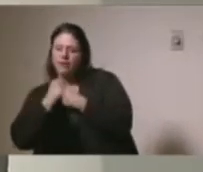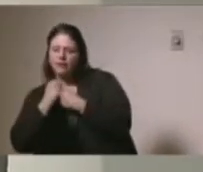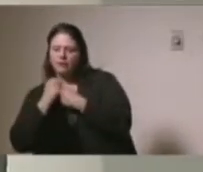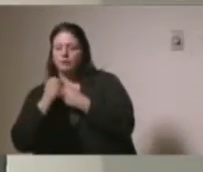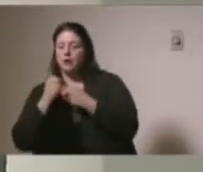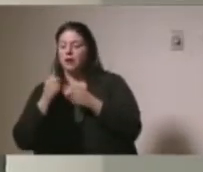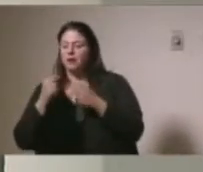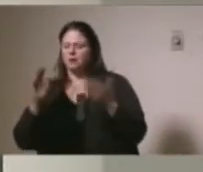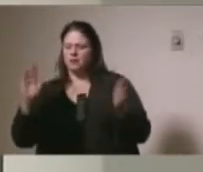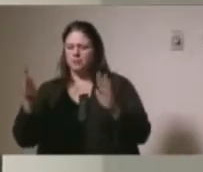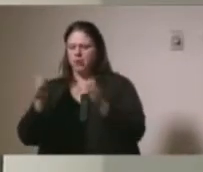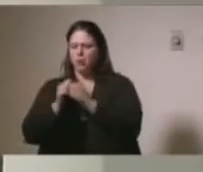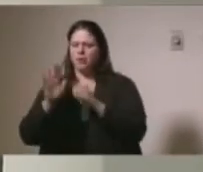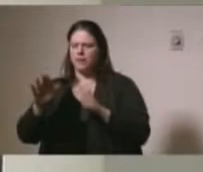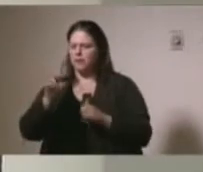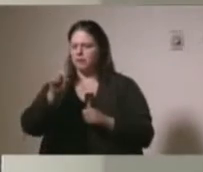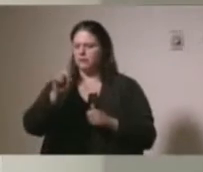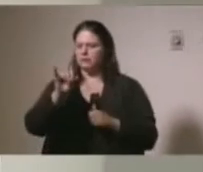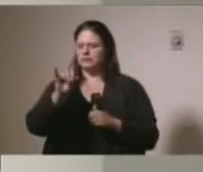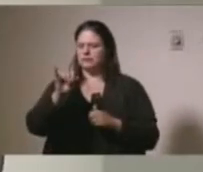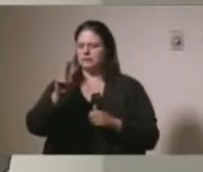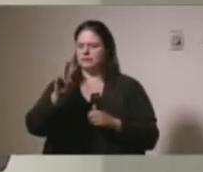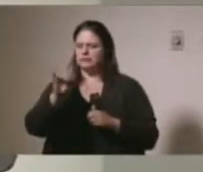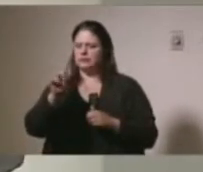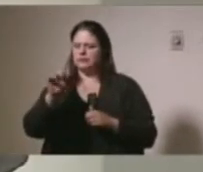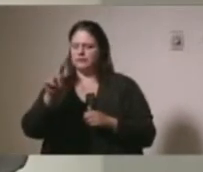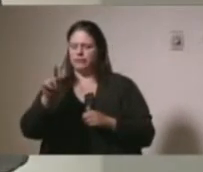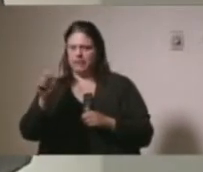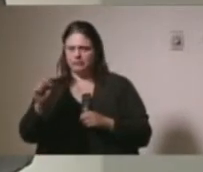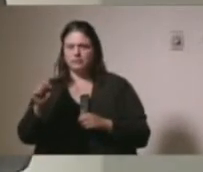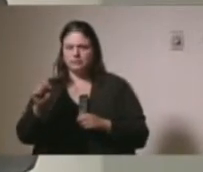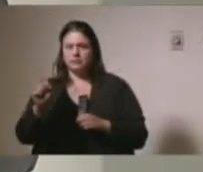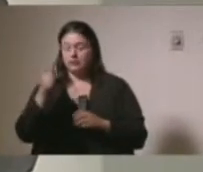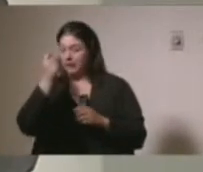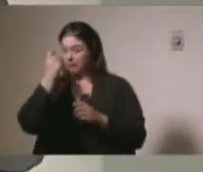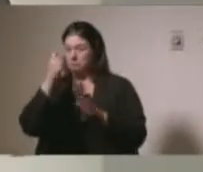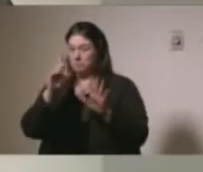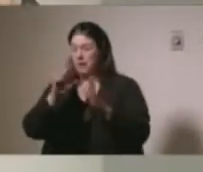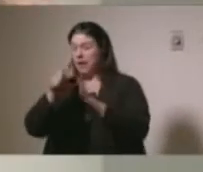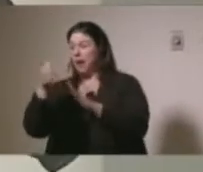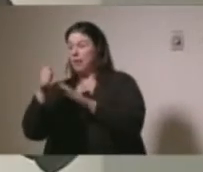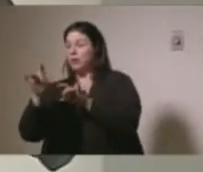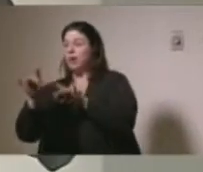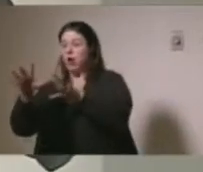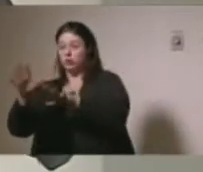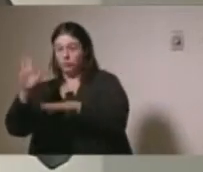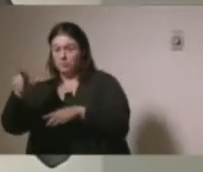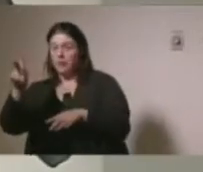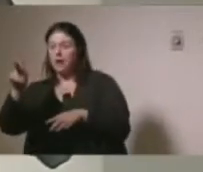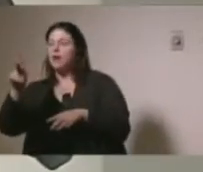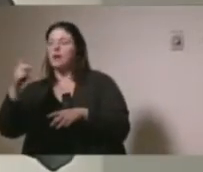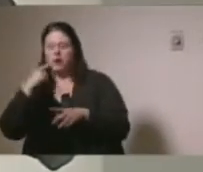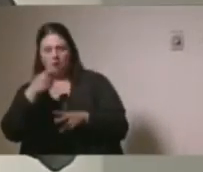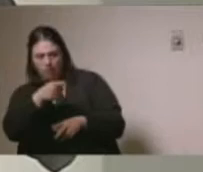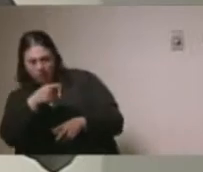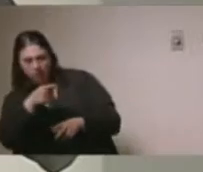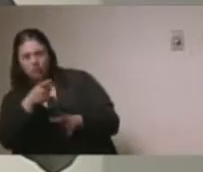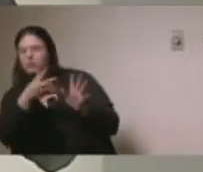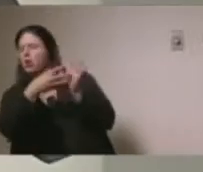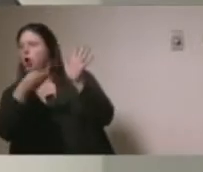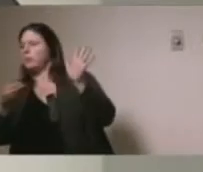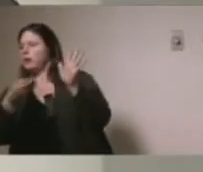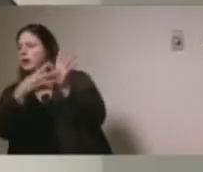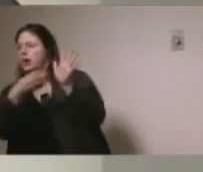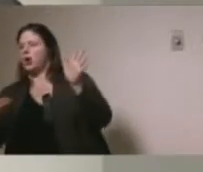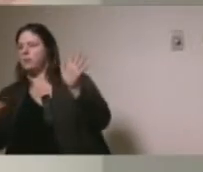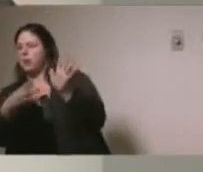dividends. And what I'm referring to is some of the other New Zealand-owned banks have jumped on this sort of